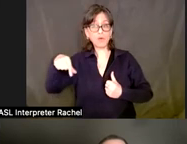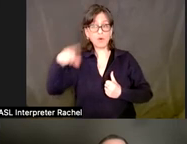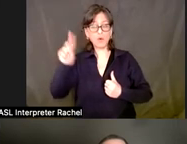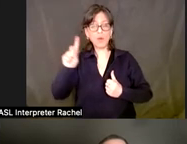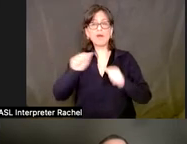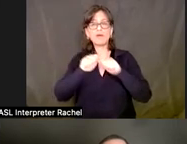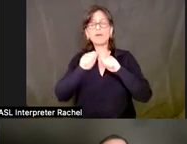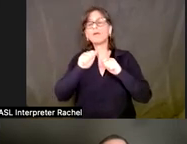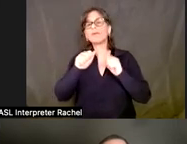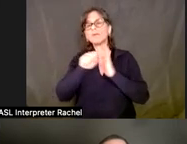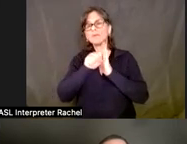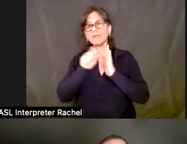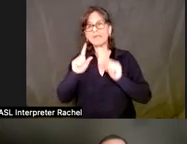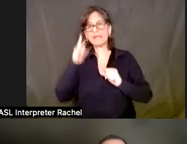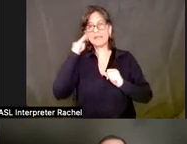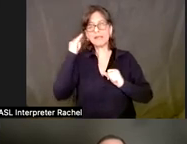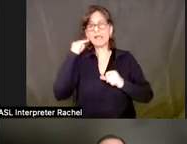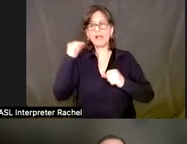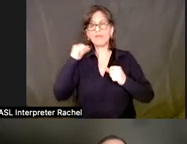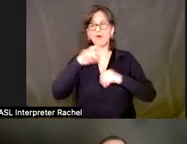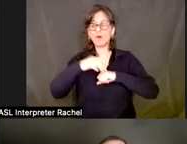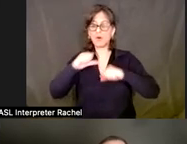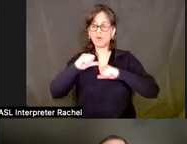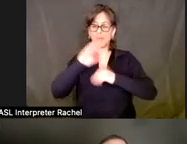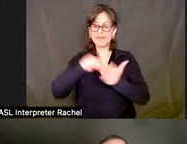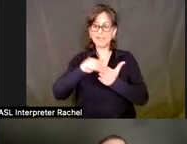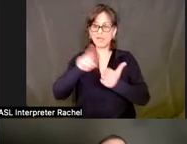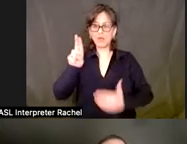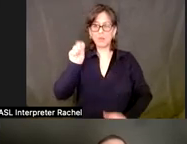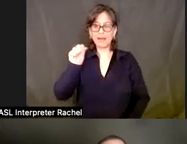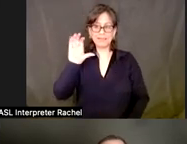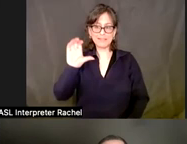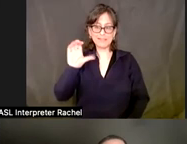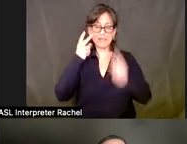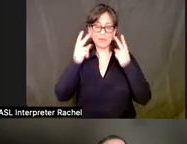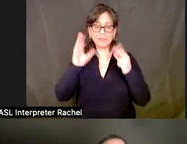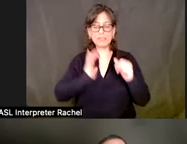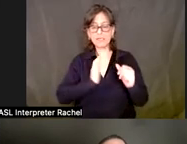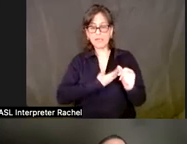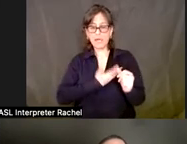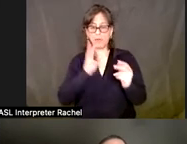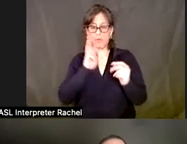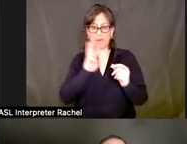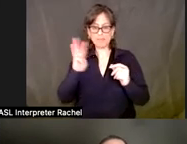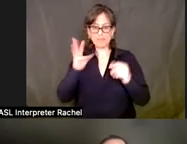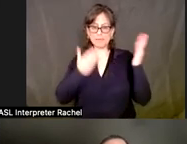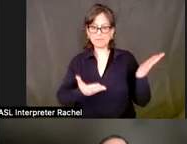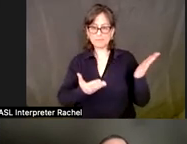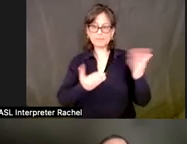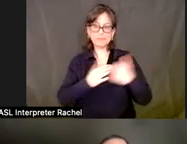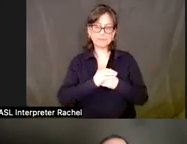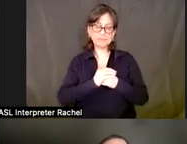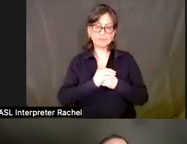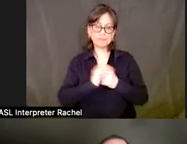statewide California Earthquake Center at USC. And you can join us at earthquakecountry.org/join. Our chairs